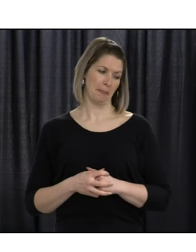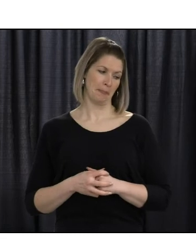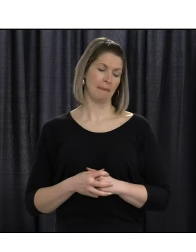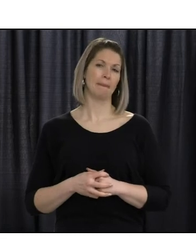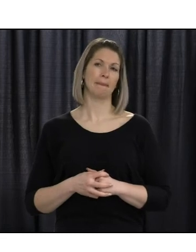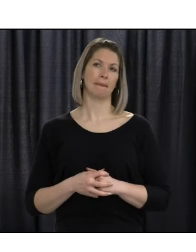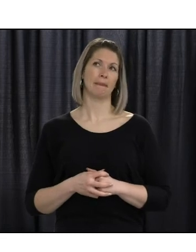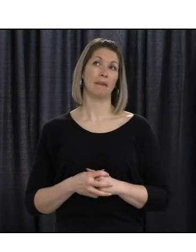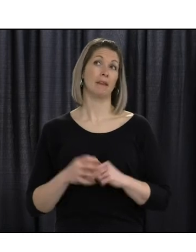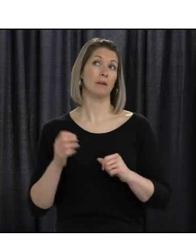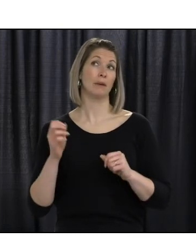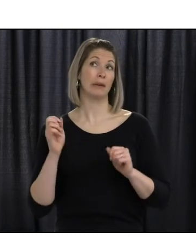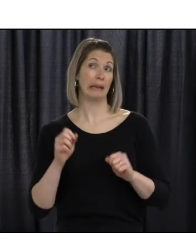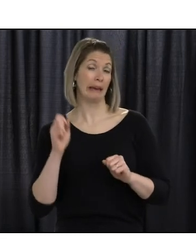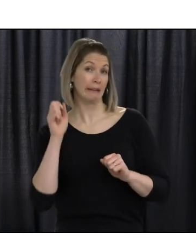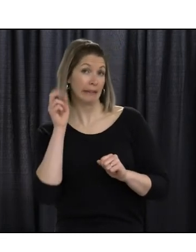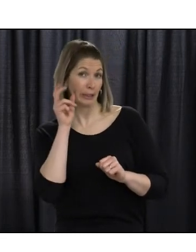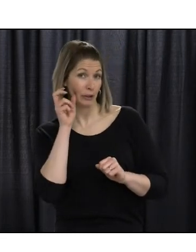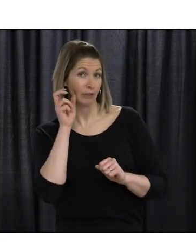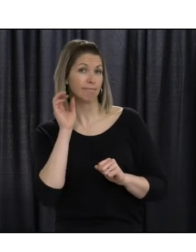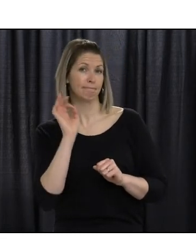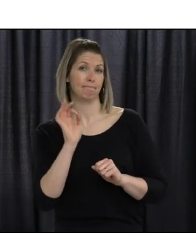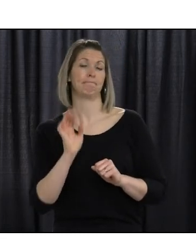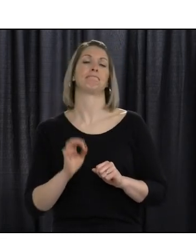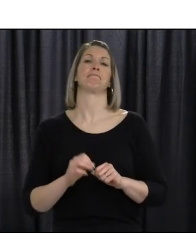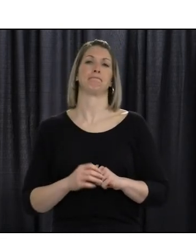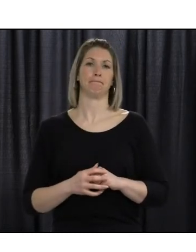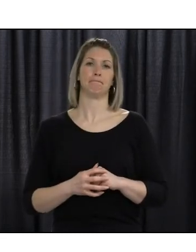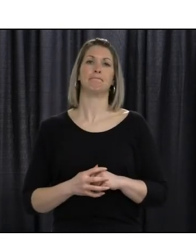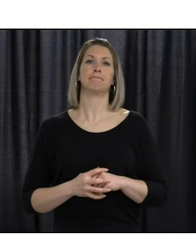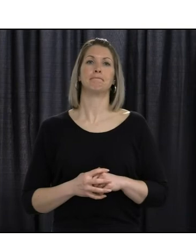Is this thing working? Okay.